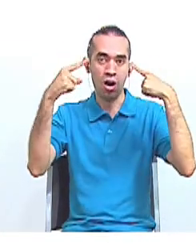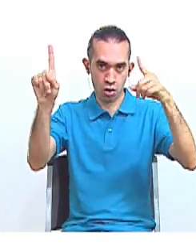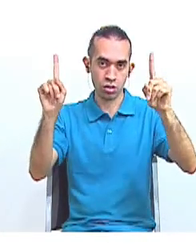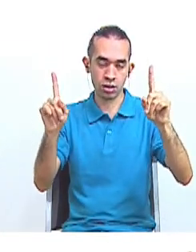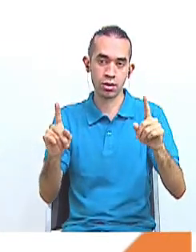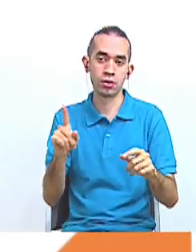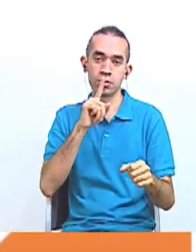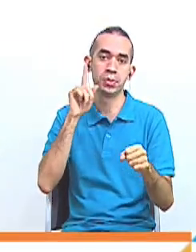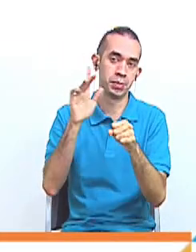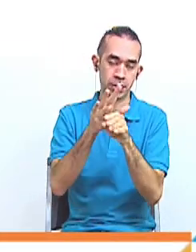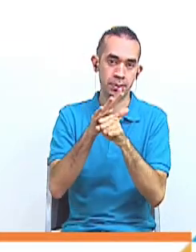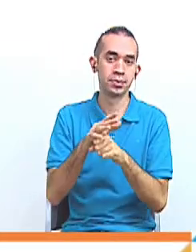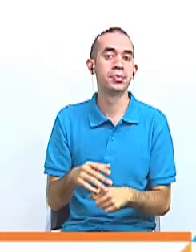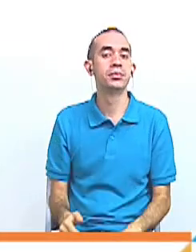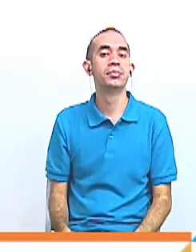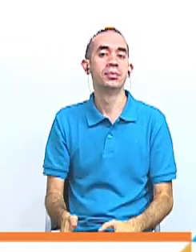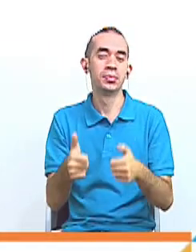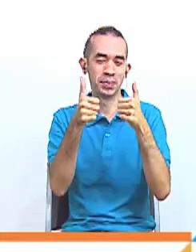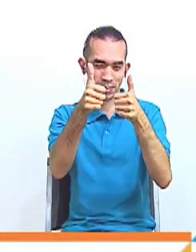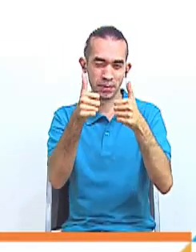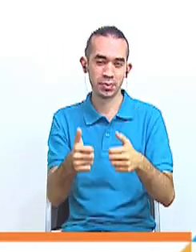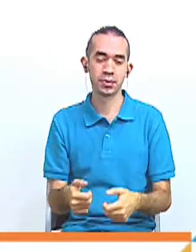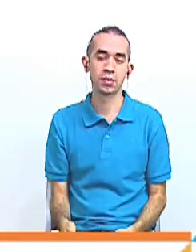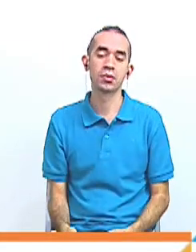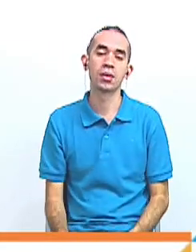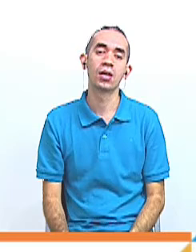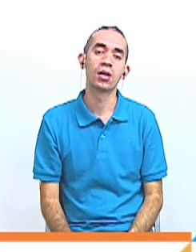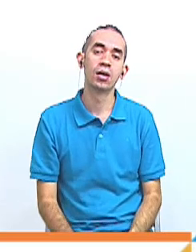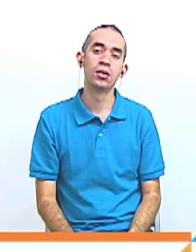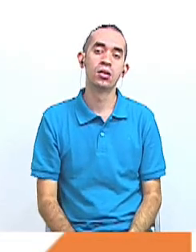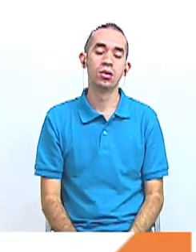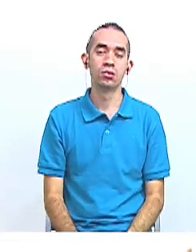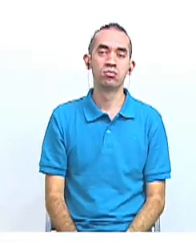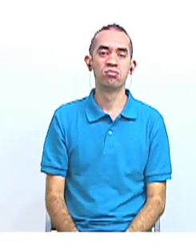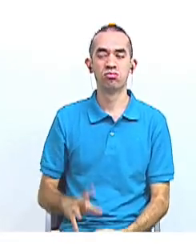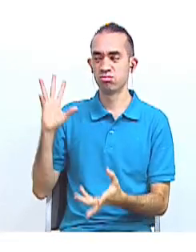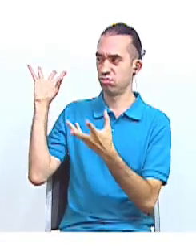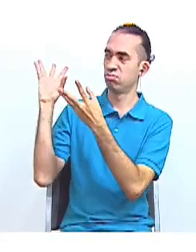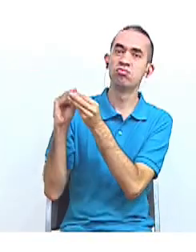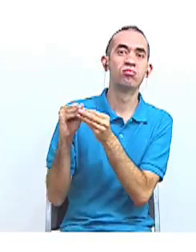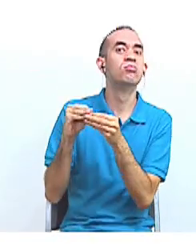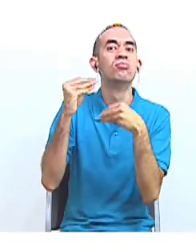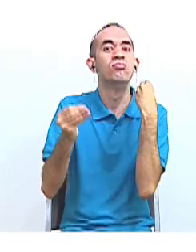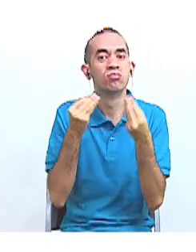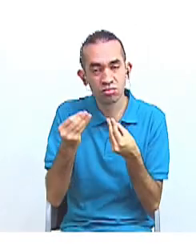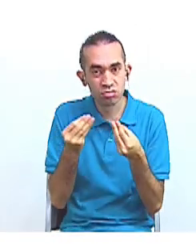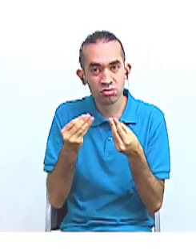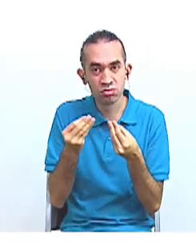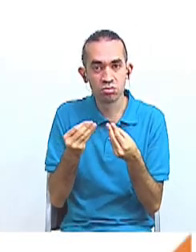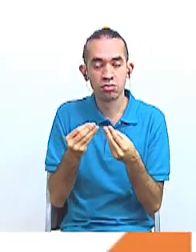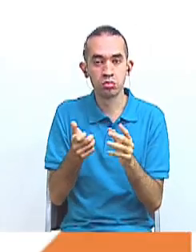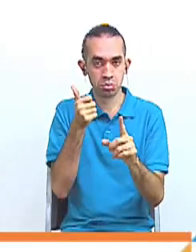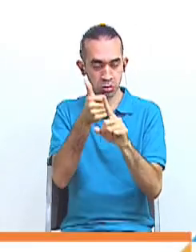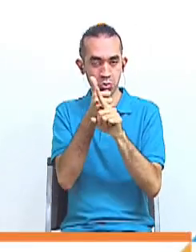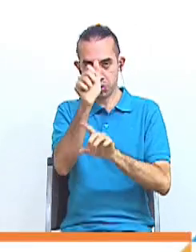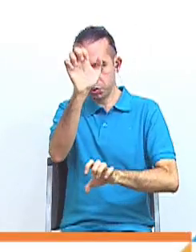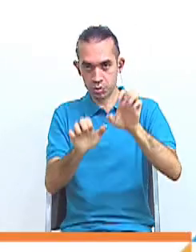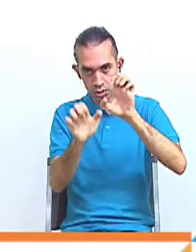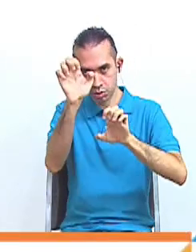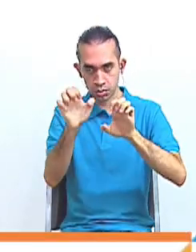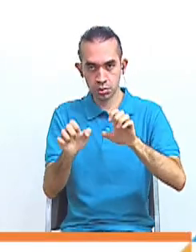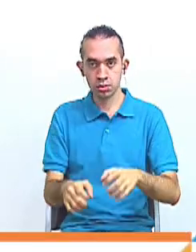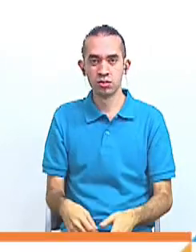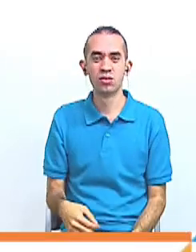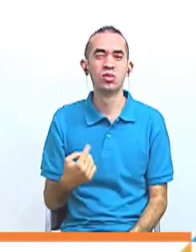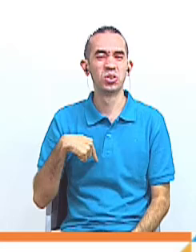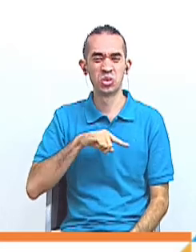challenge. So now I want you to look at what we have done today, and let's self-assess. Let's see